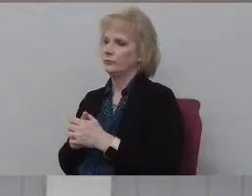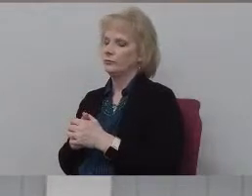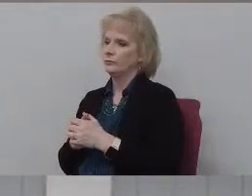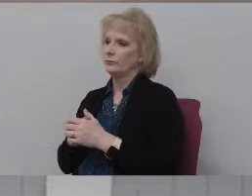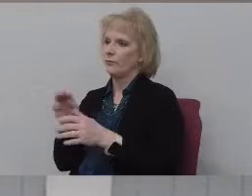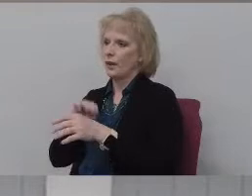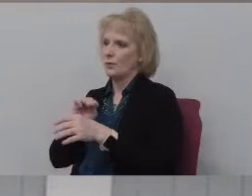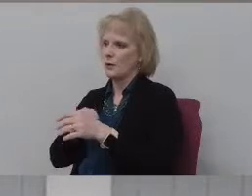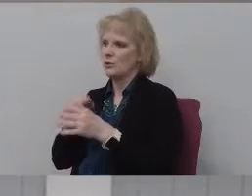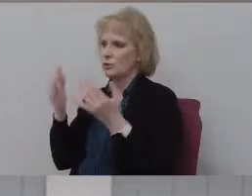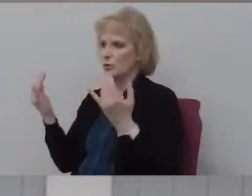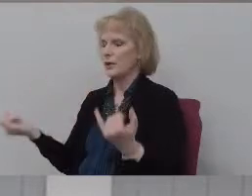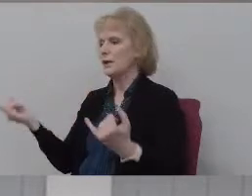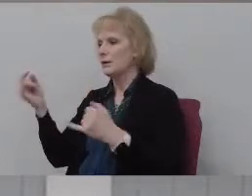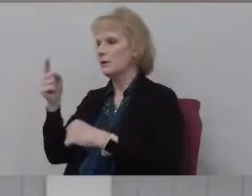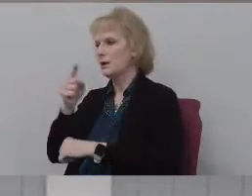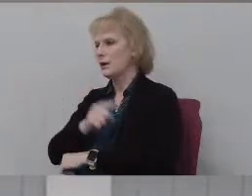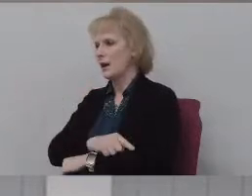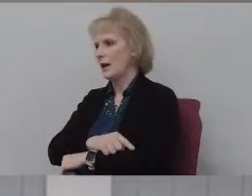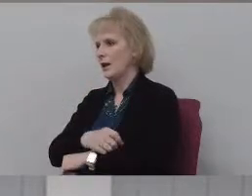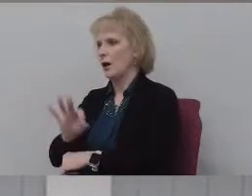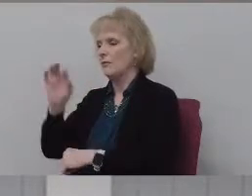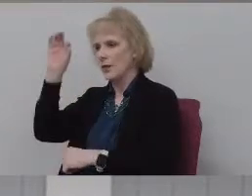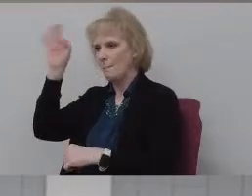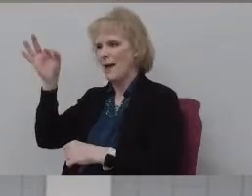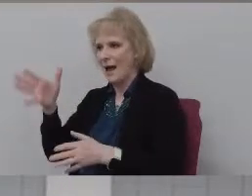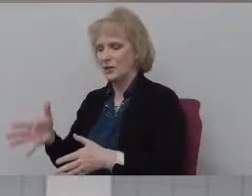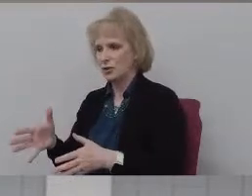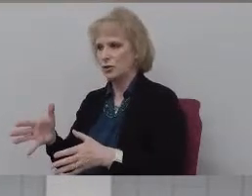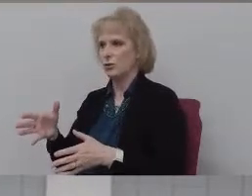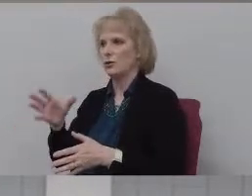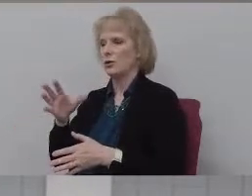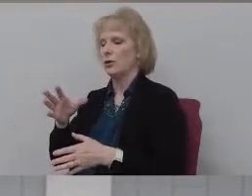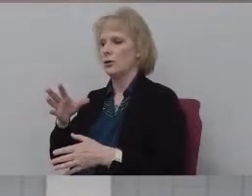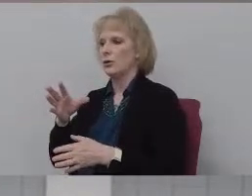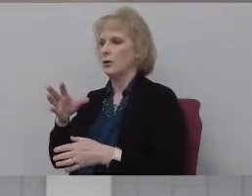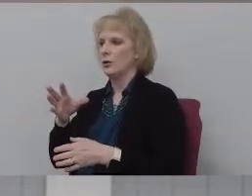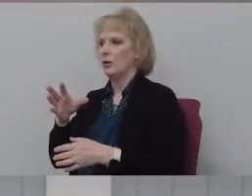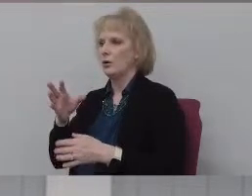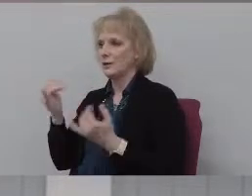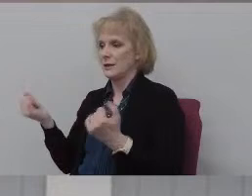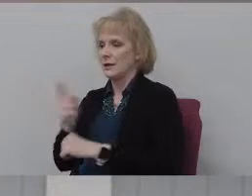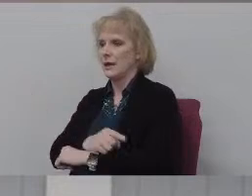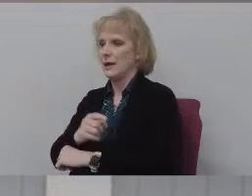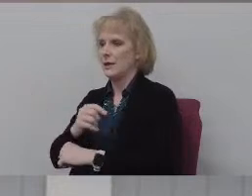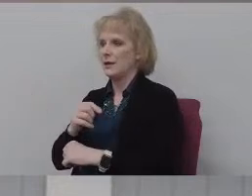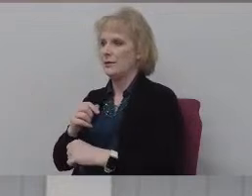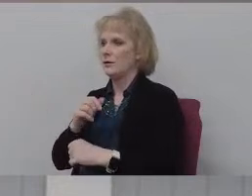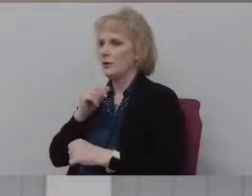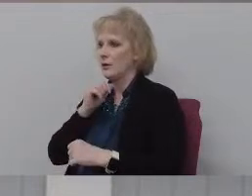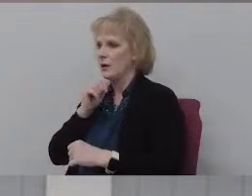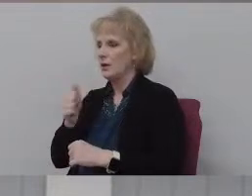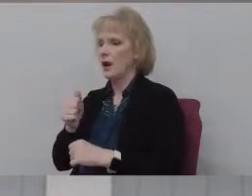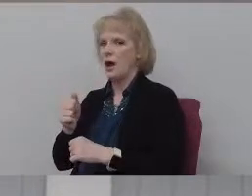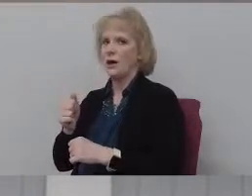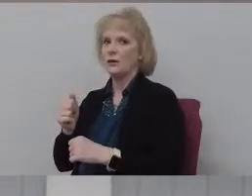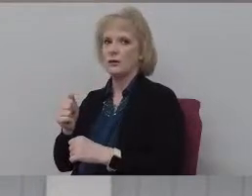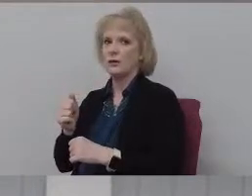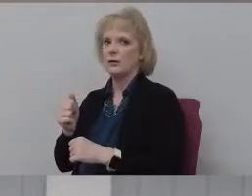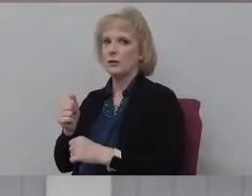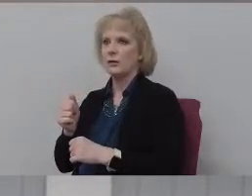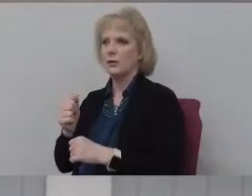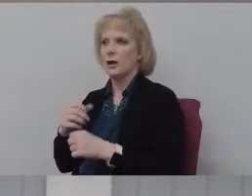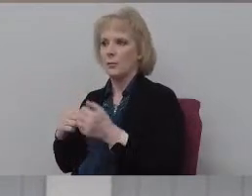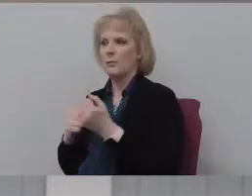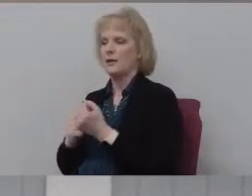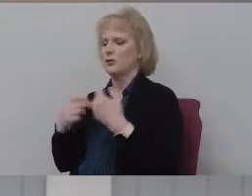The ministry today, the ministry of the pastor, the ministry of the preacher today isn't based off of the